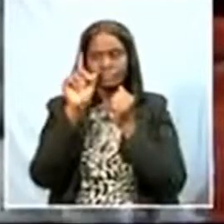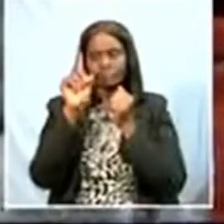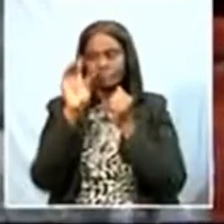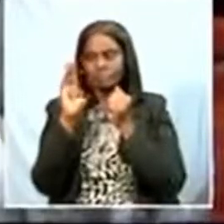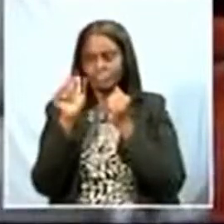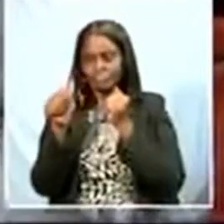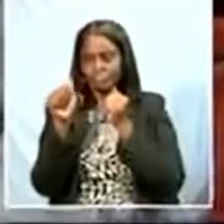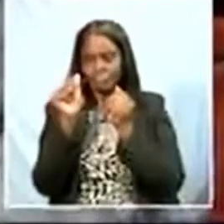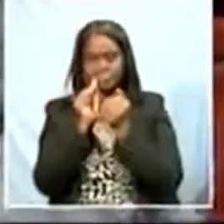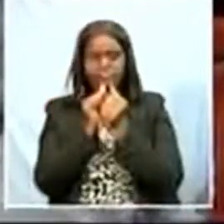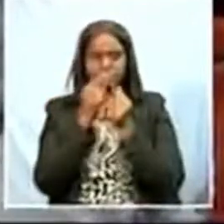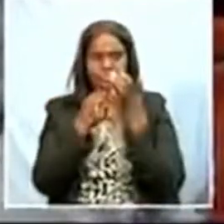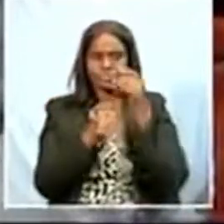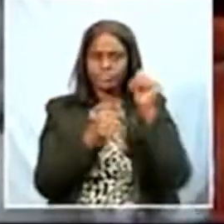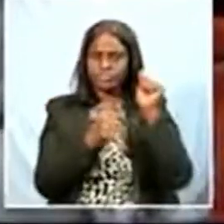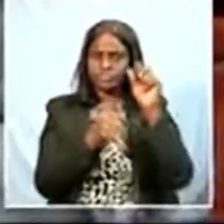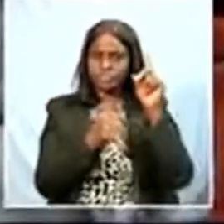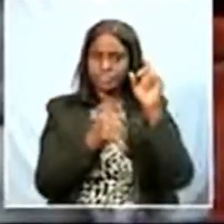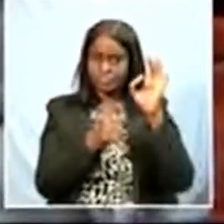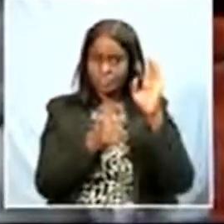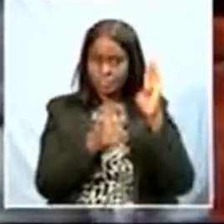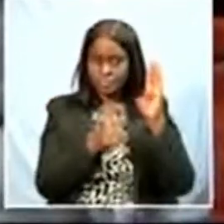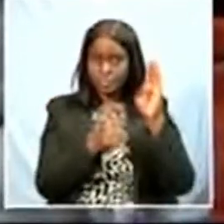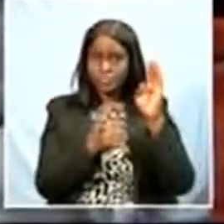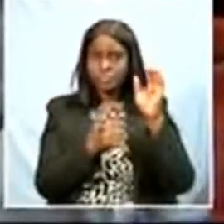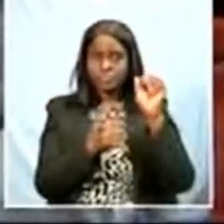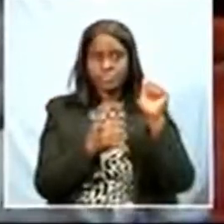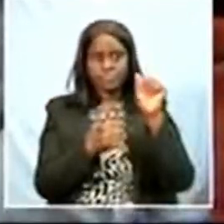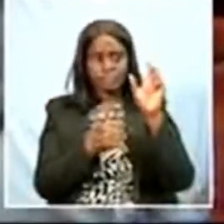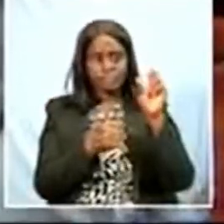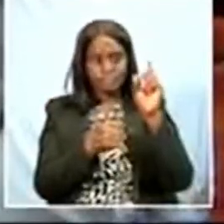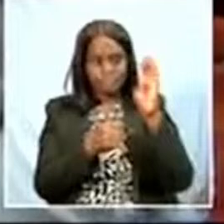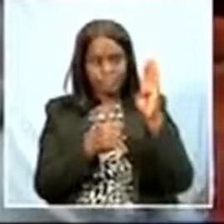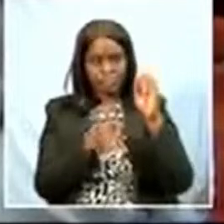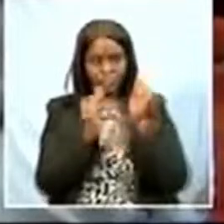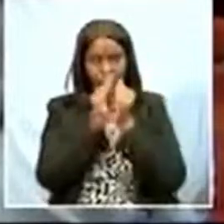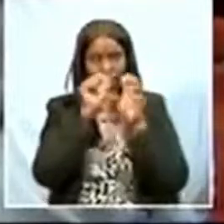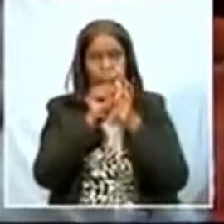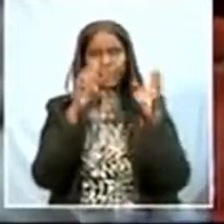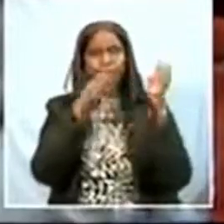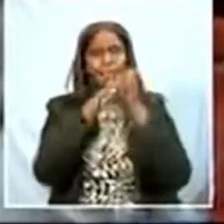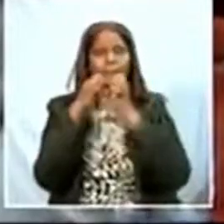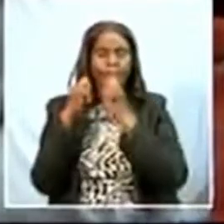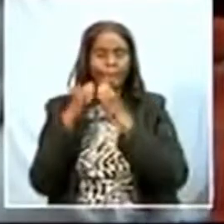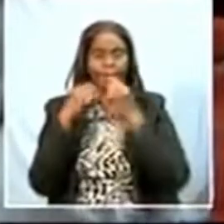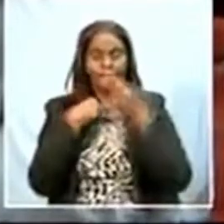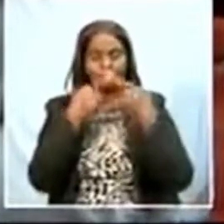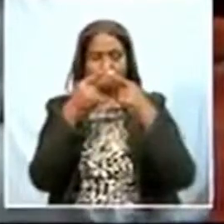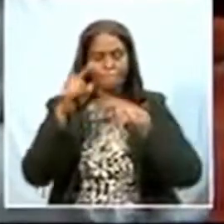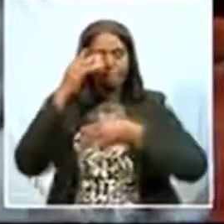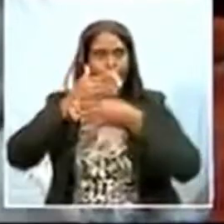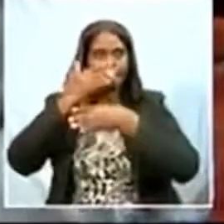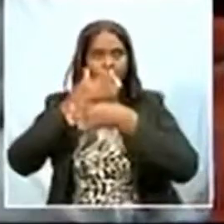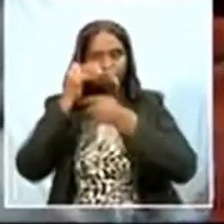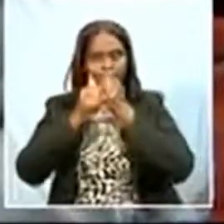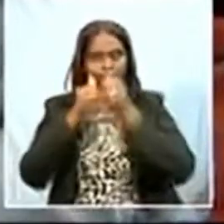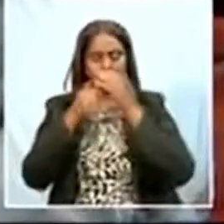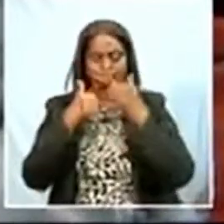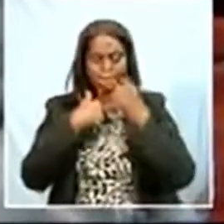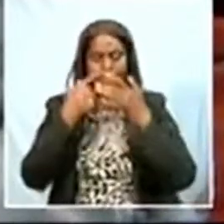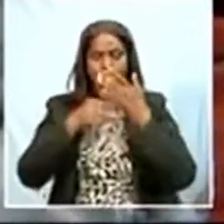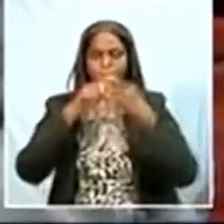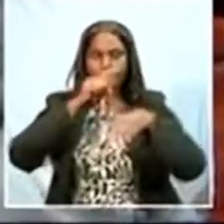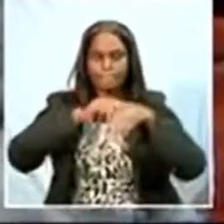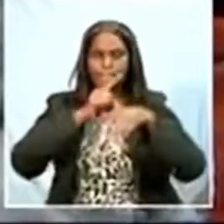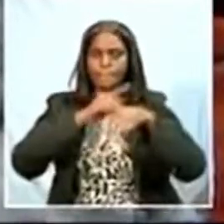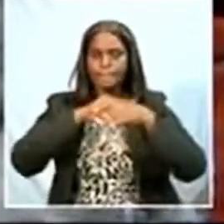itself, and the African Development Bank. Within the bank itself, there are different windows, of which there is actually a window which